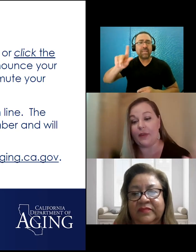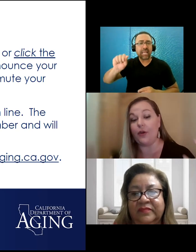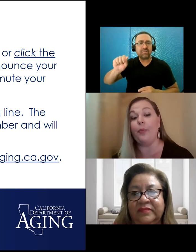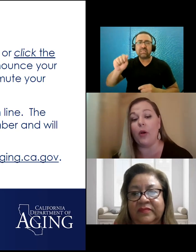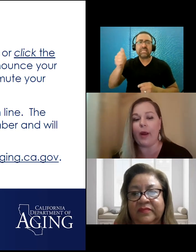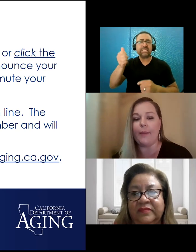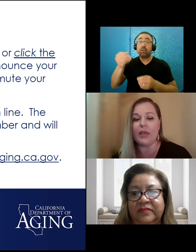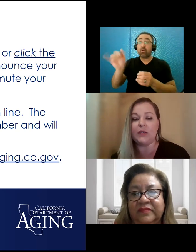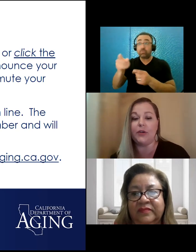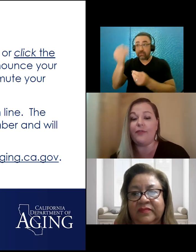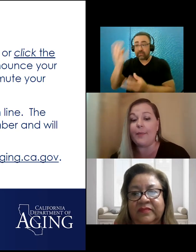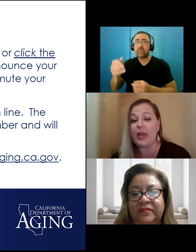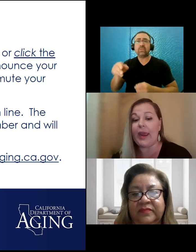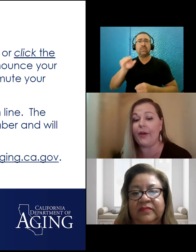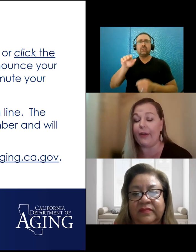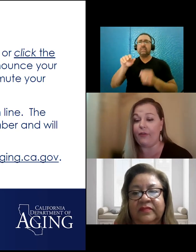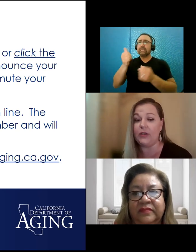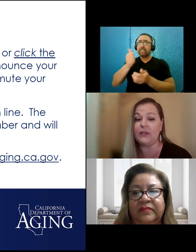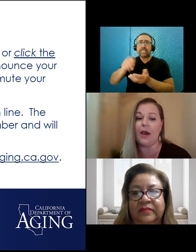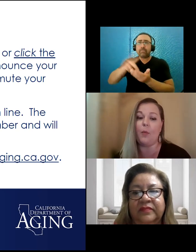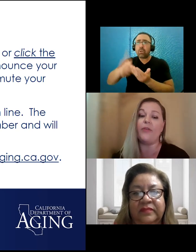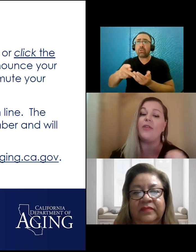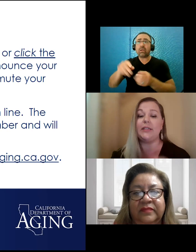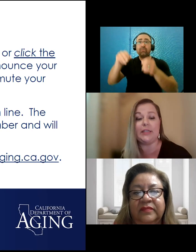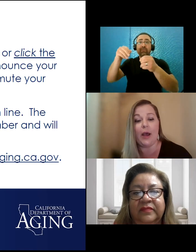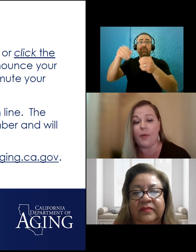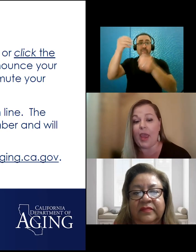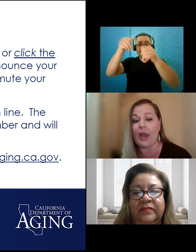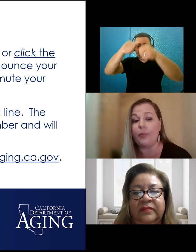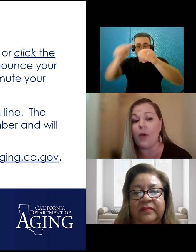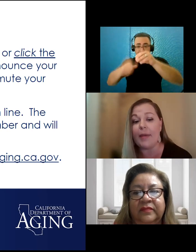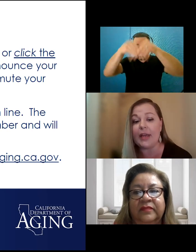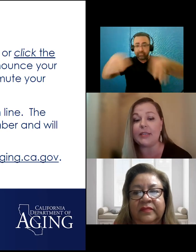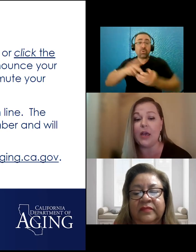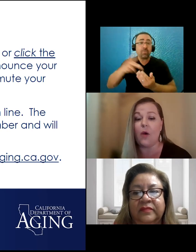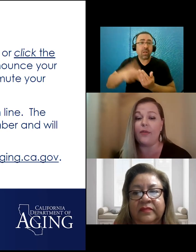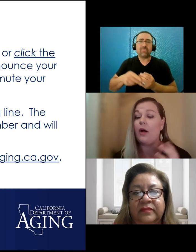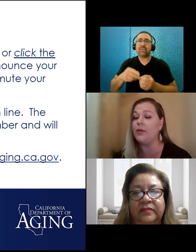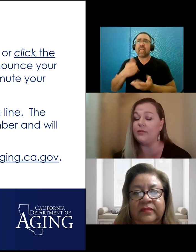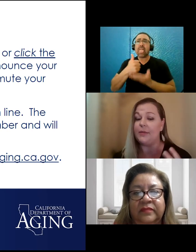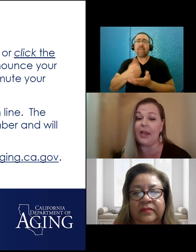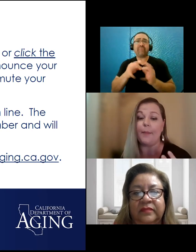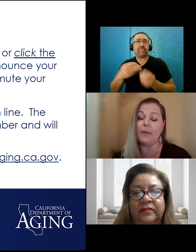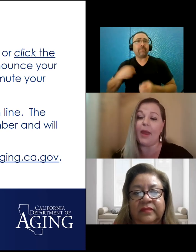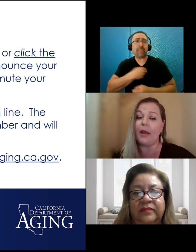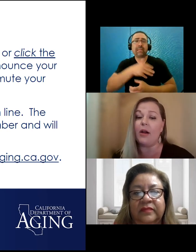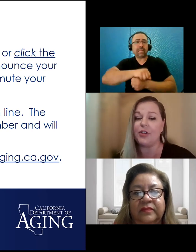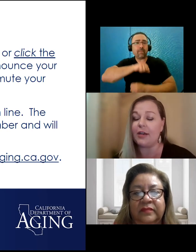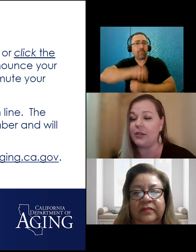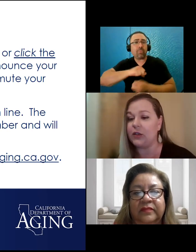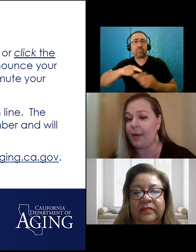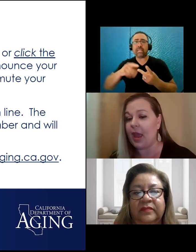programs within your program that serve family caregivers, whether that's to help them gain employment or to help them to become